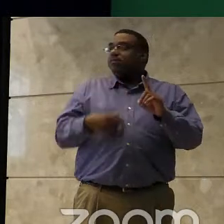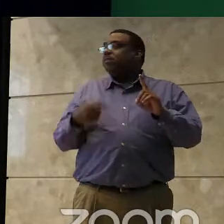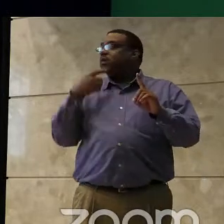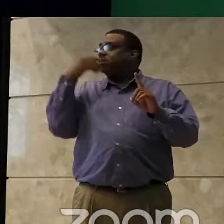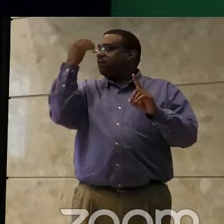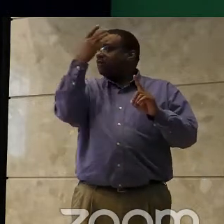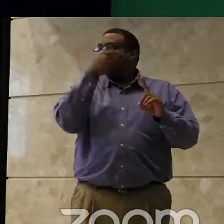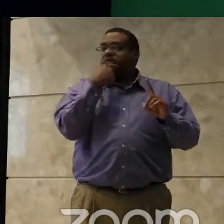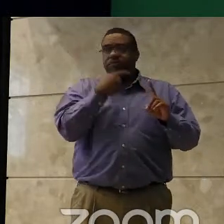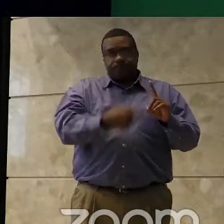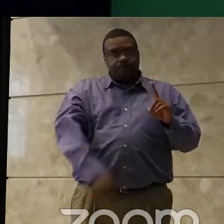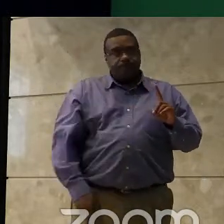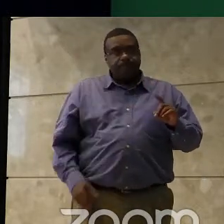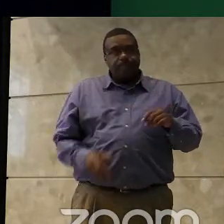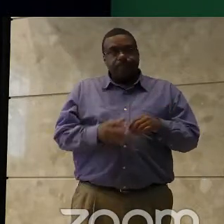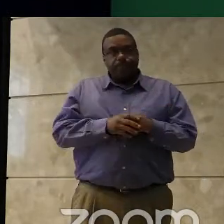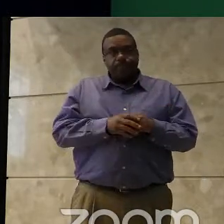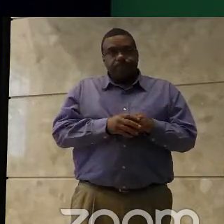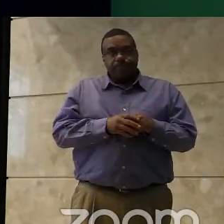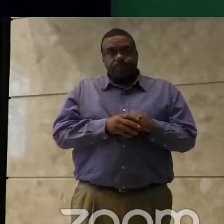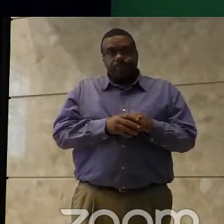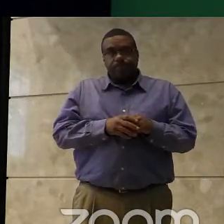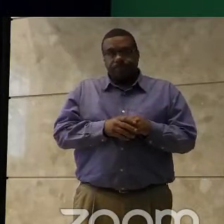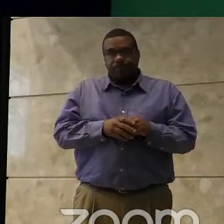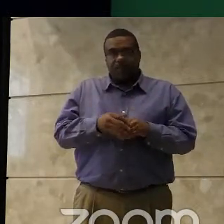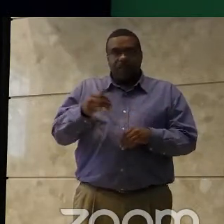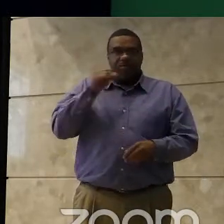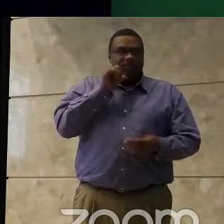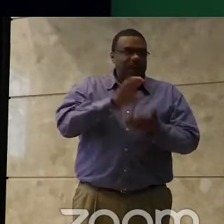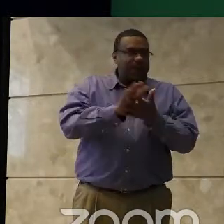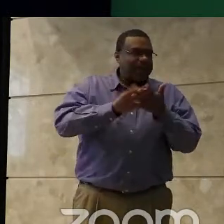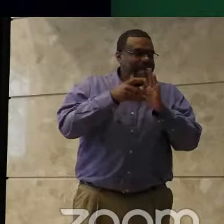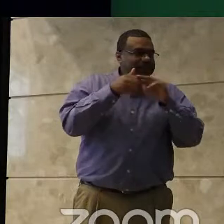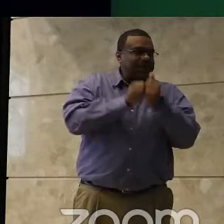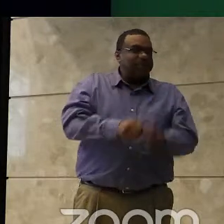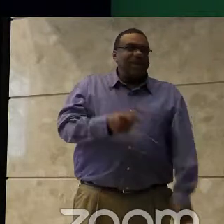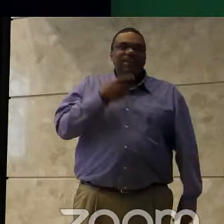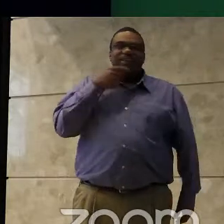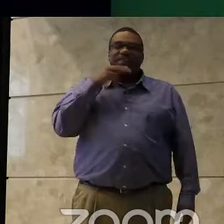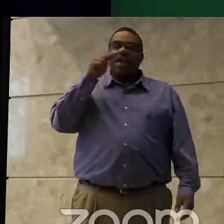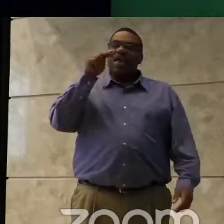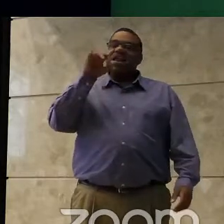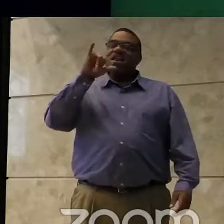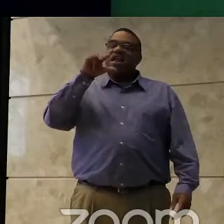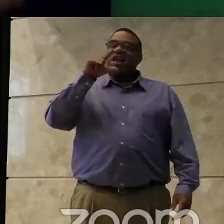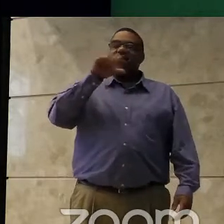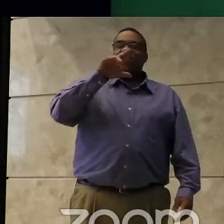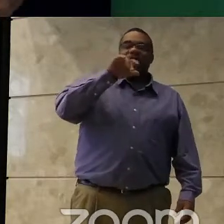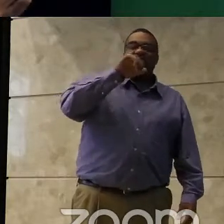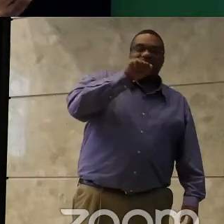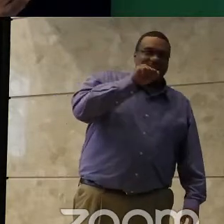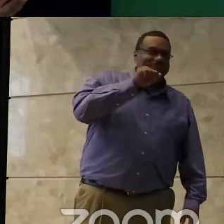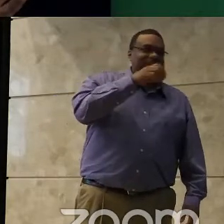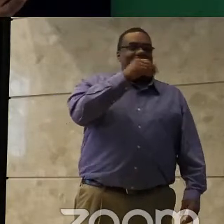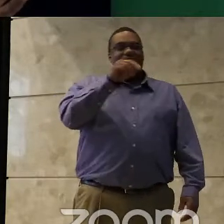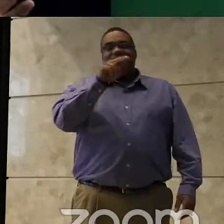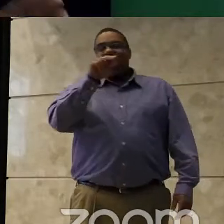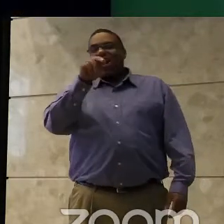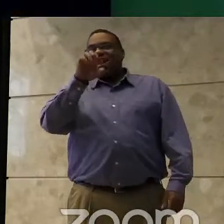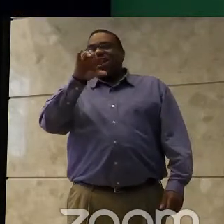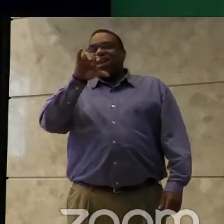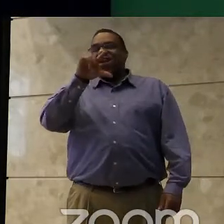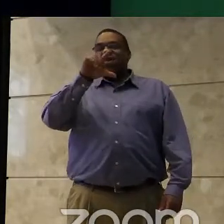you call when you were being not nice, you call people Negroes. It was between Negro and the other word,